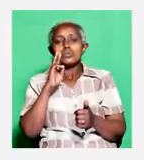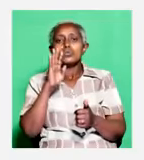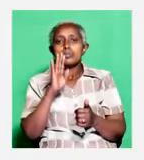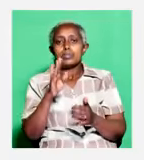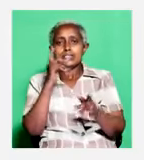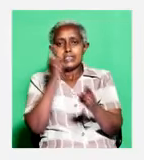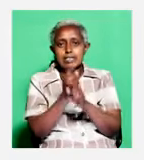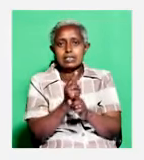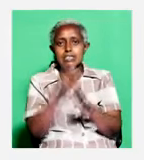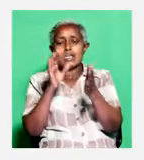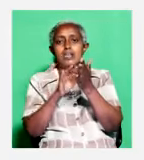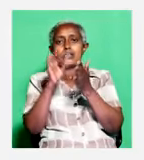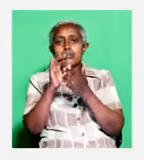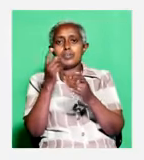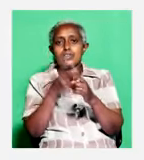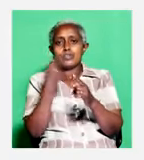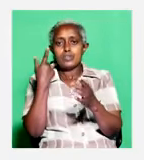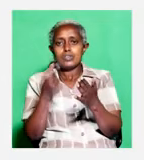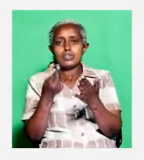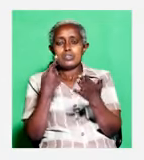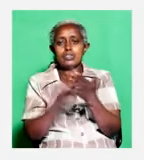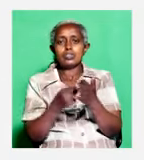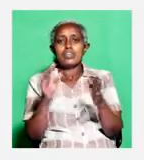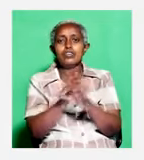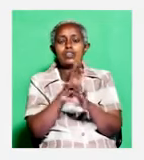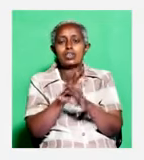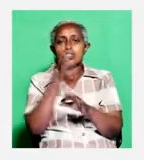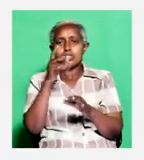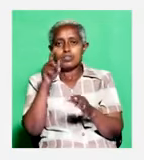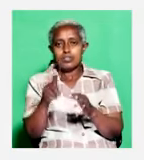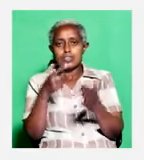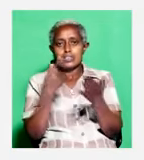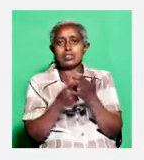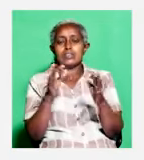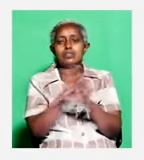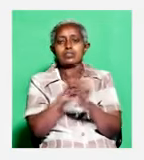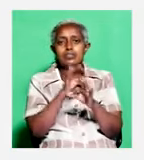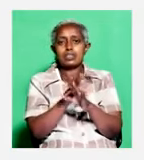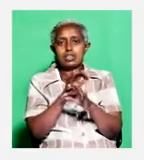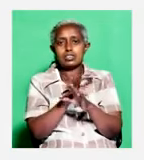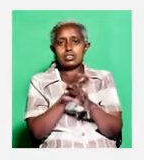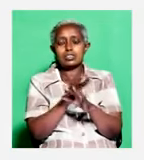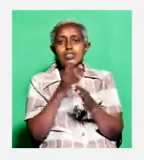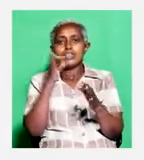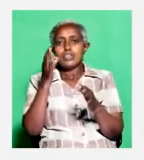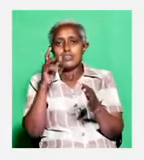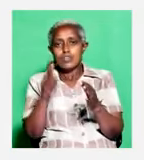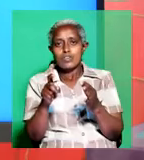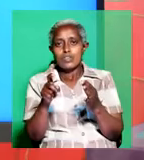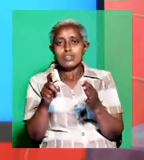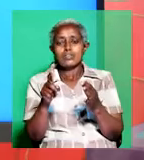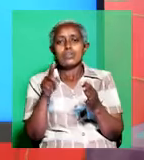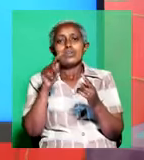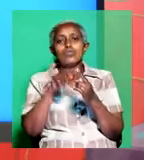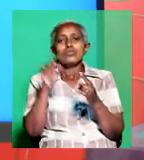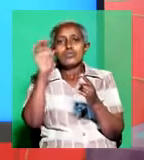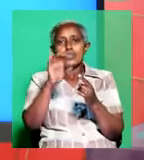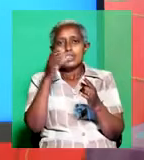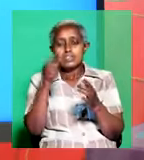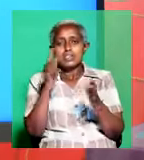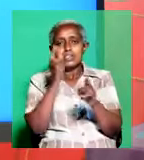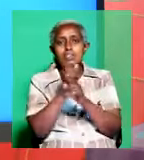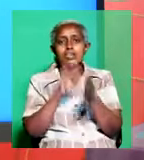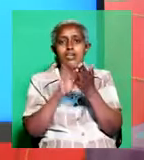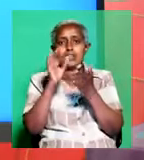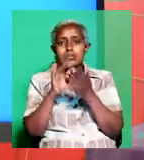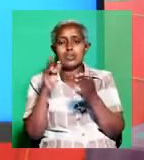the critical numbers for this function f of x? Assume this function is f of x. To find the critical number,